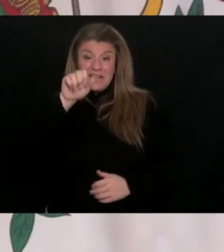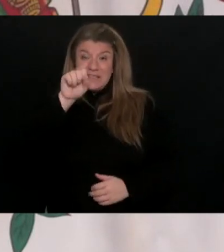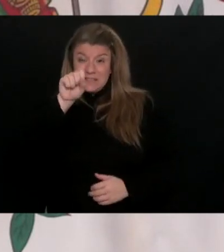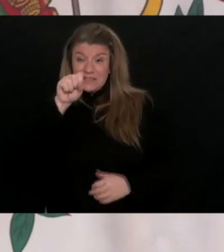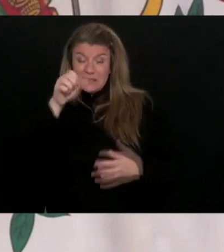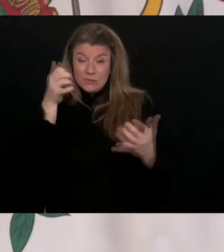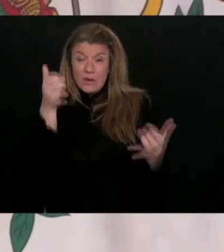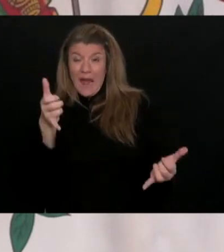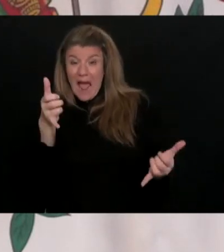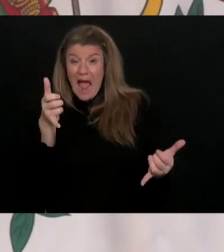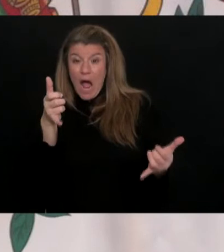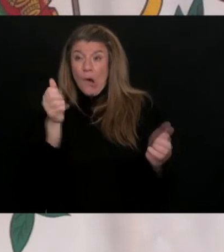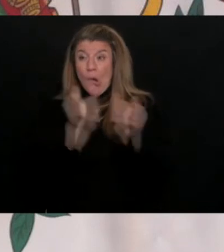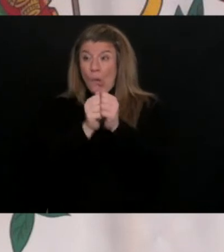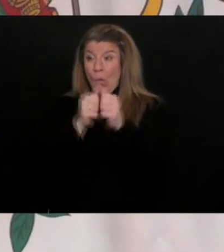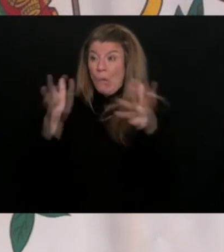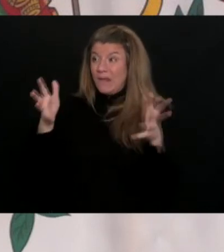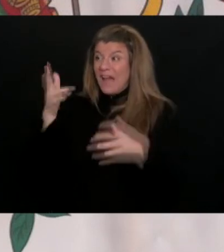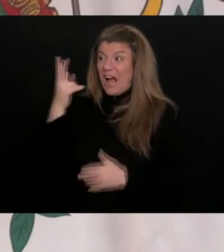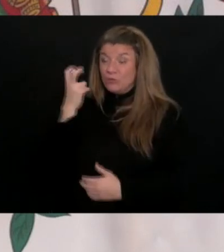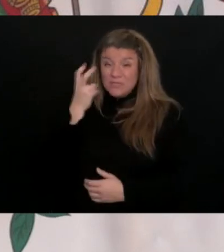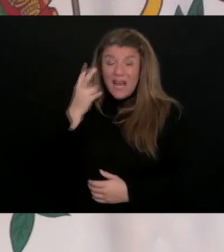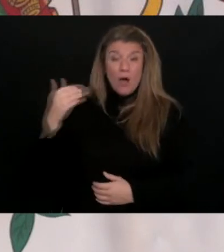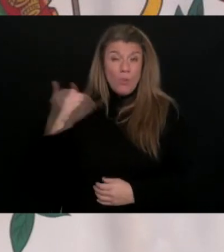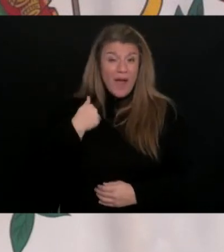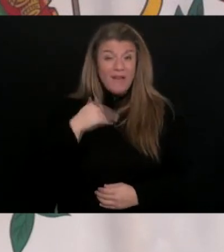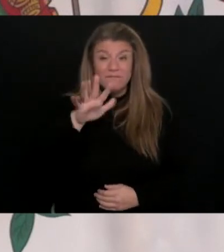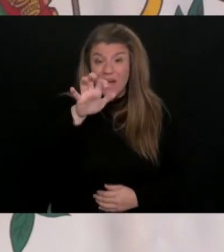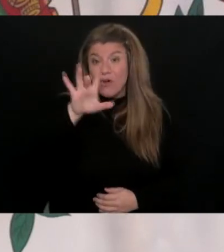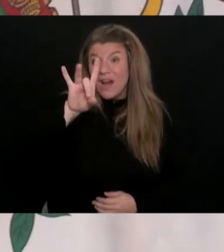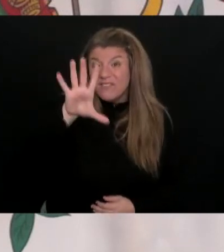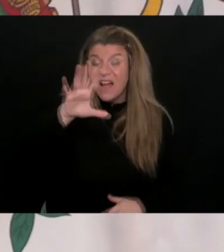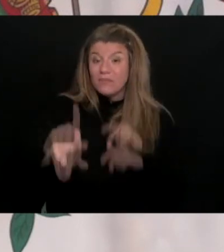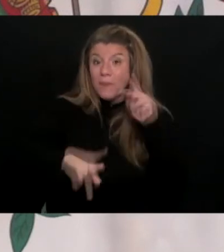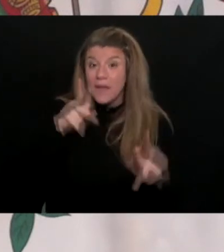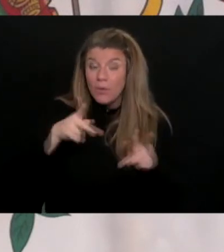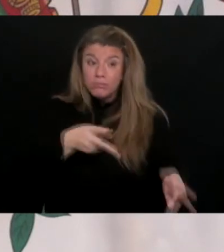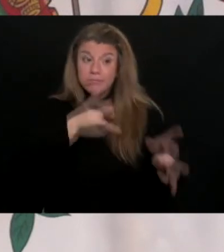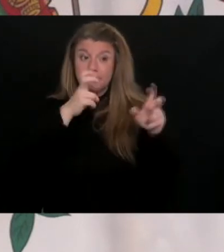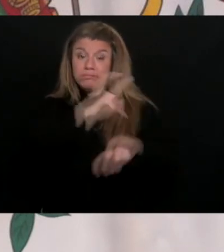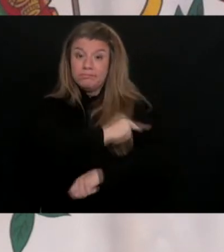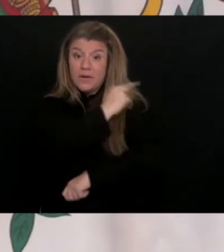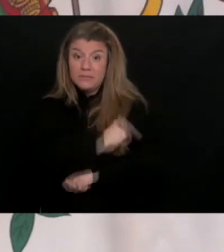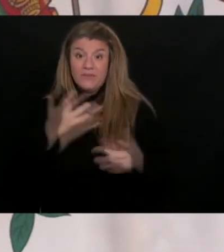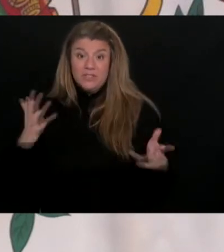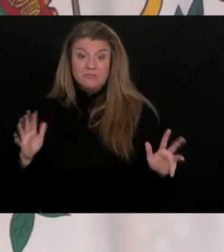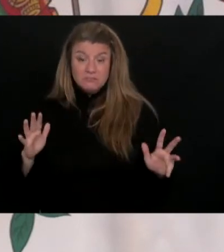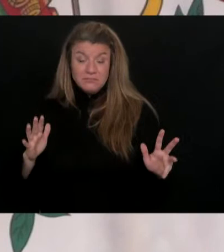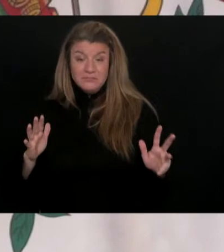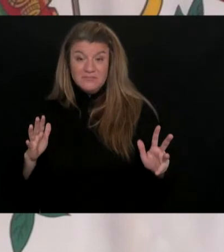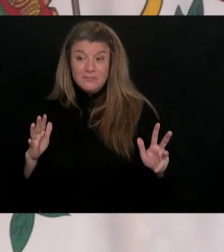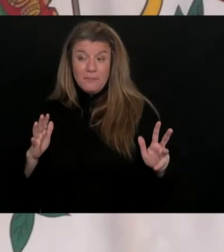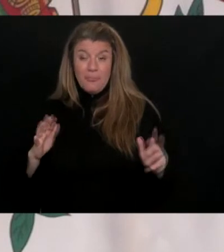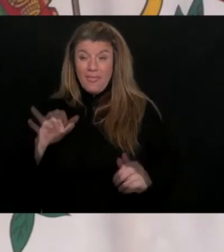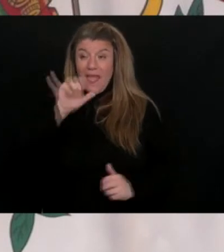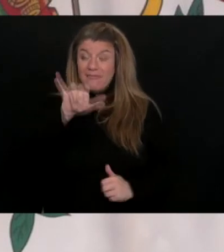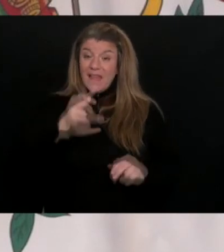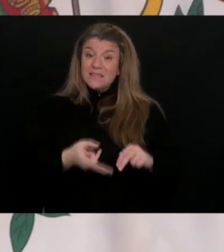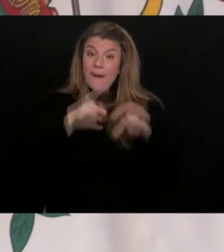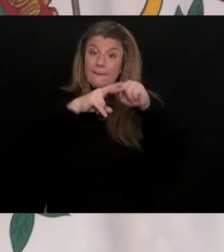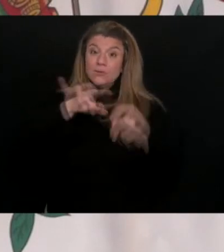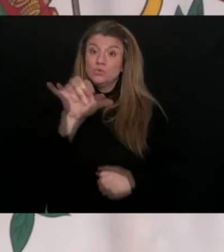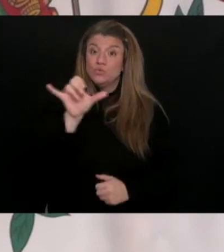Without any question, there is 585 people that are in the hospital in West Virginia, and that's slightly up